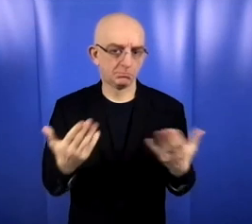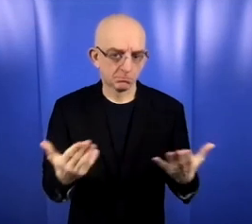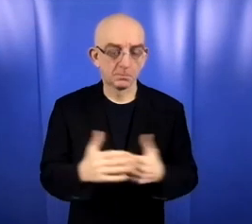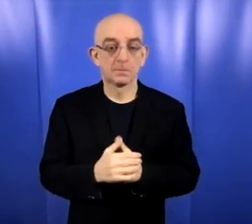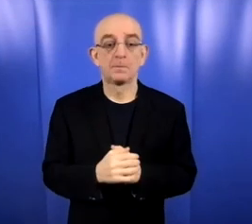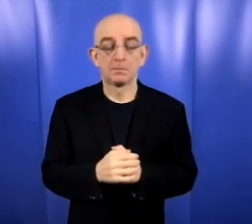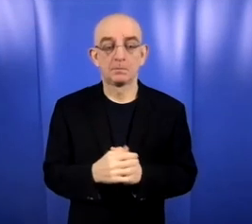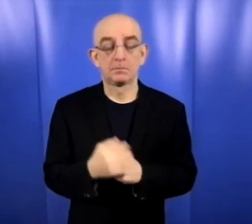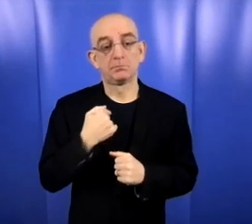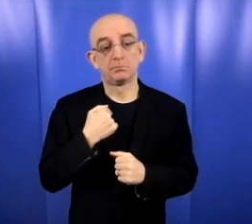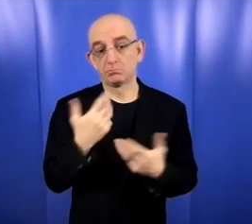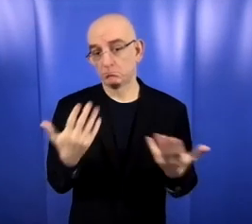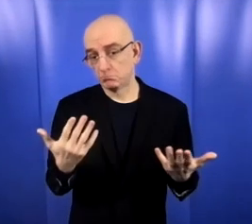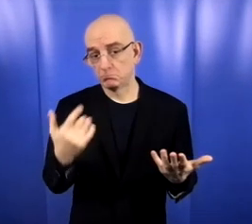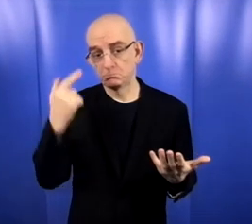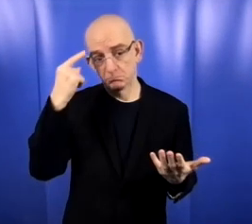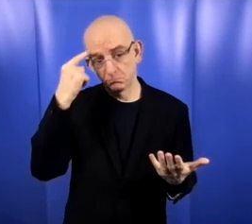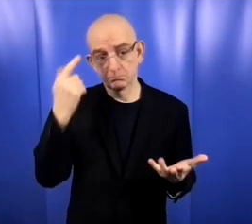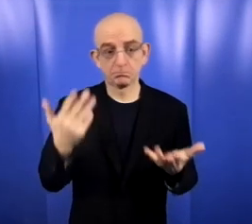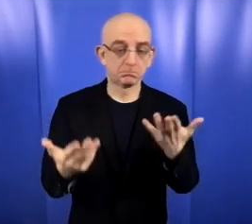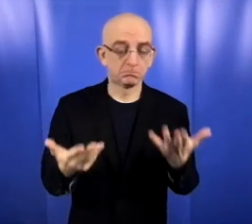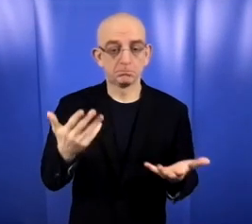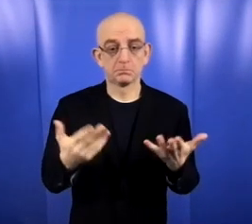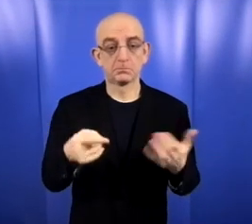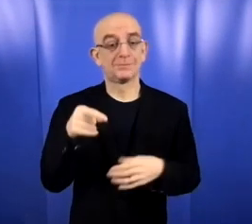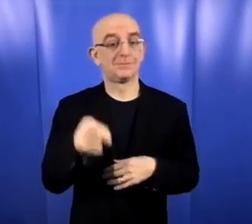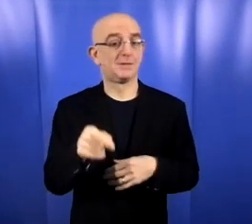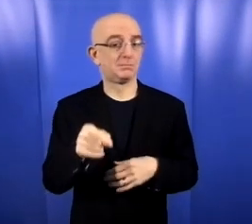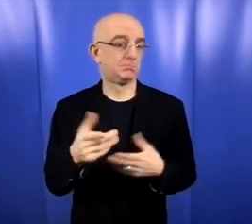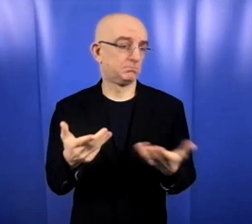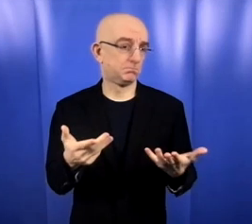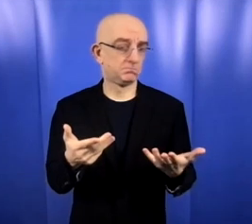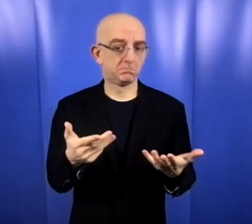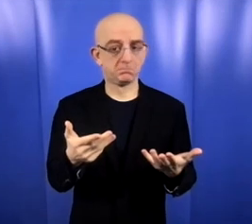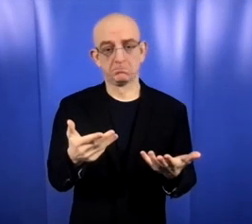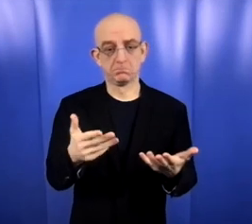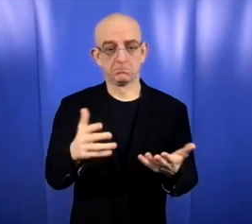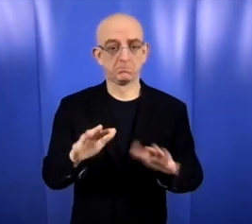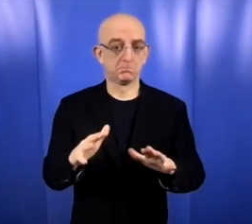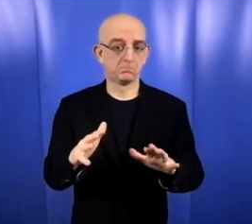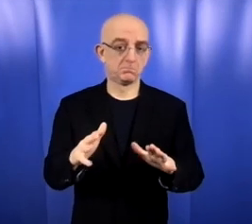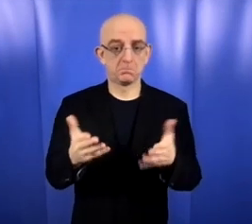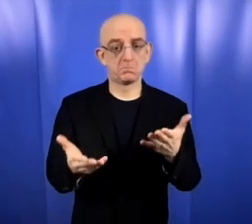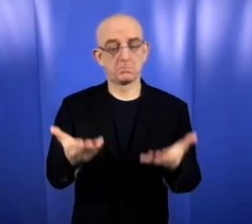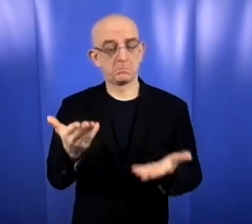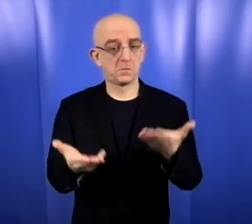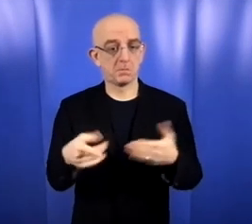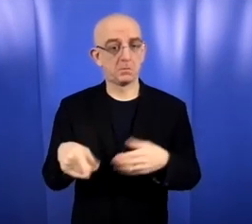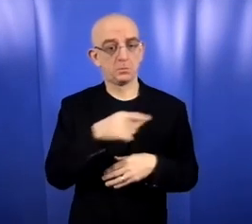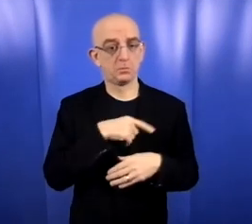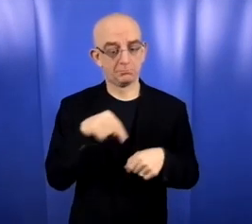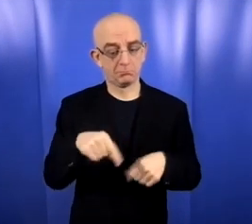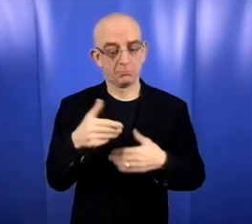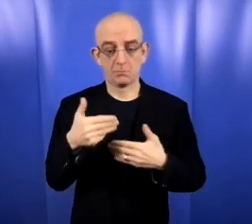where we sort of take this conference forward. What can we learn from our experience